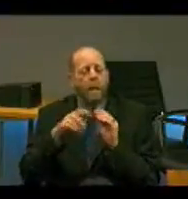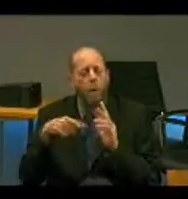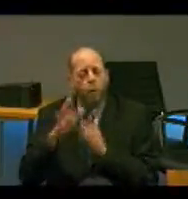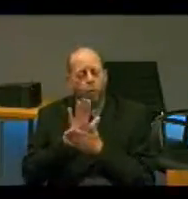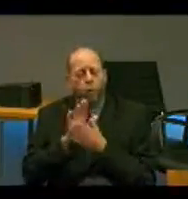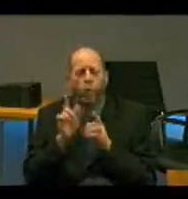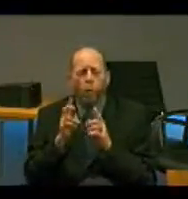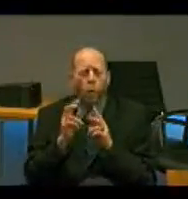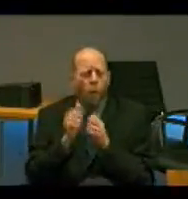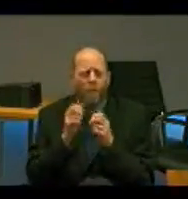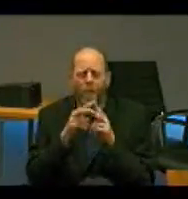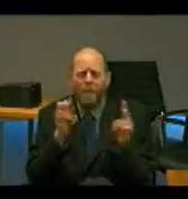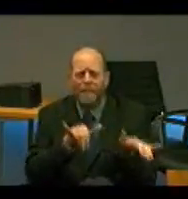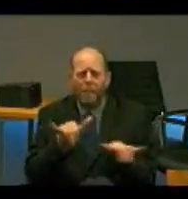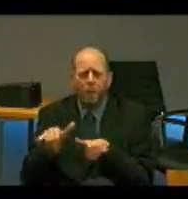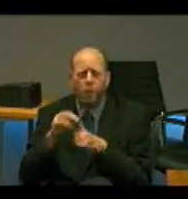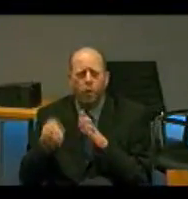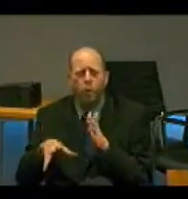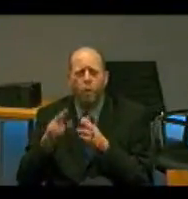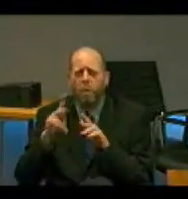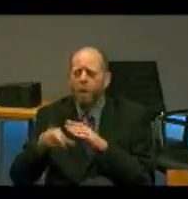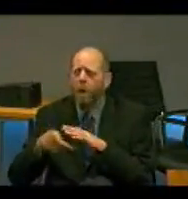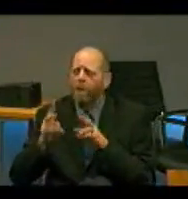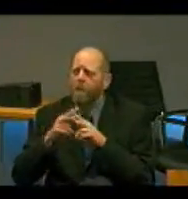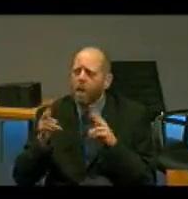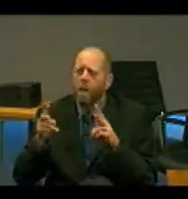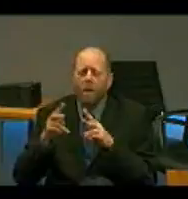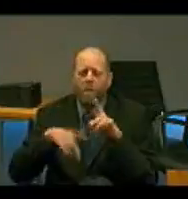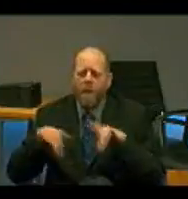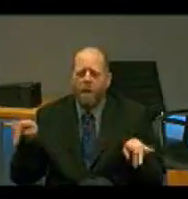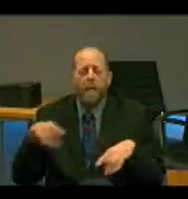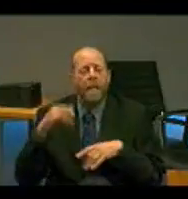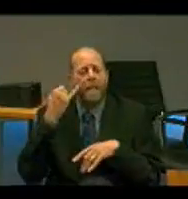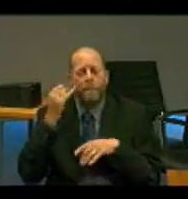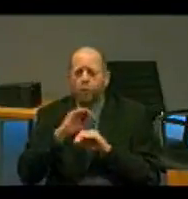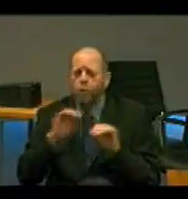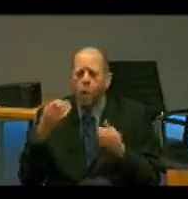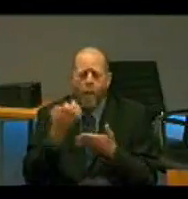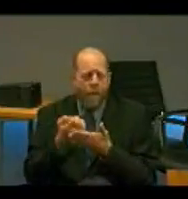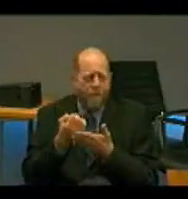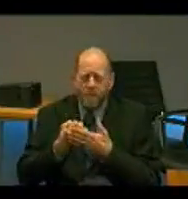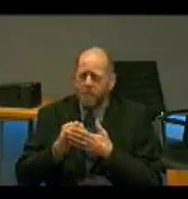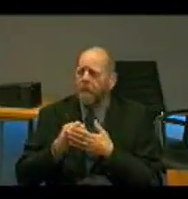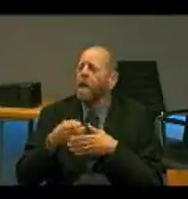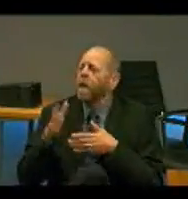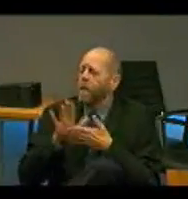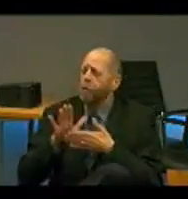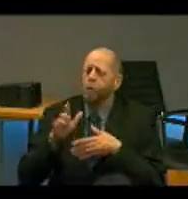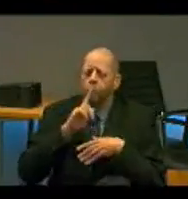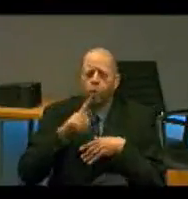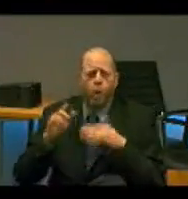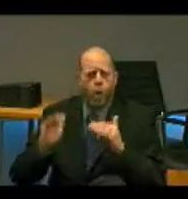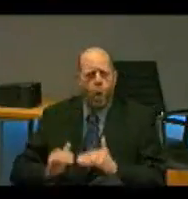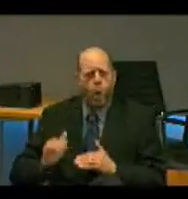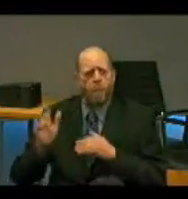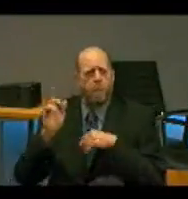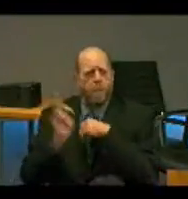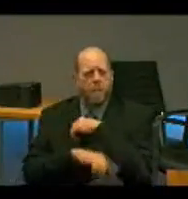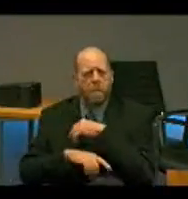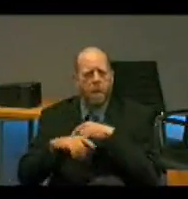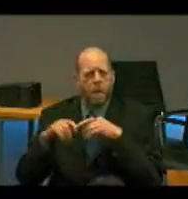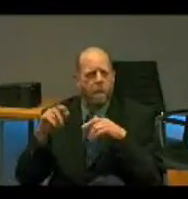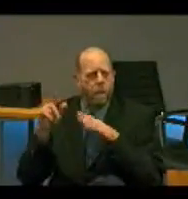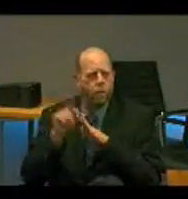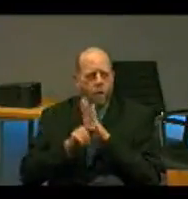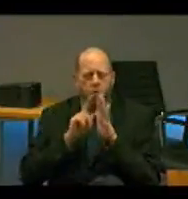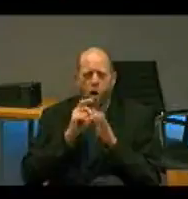very similar student populations, vary dramatically. Yet there is no evidence that schools with lower disciplinary rates are